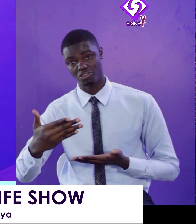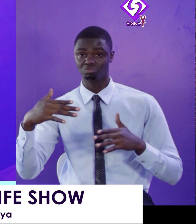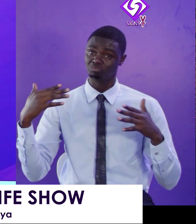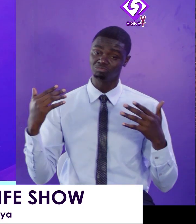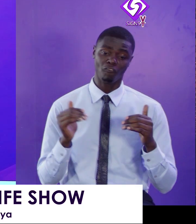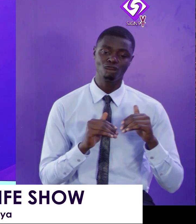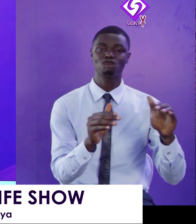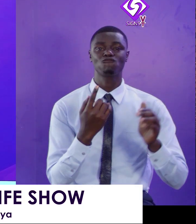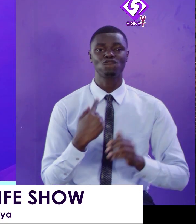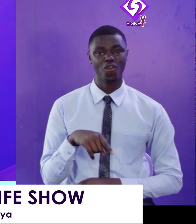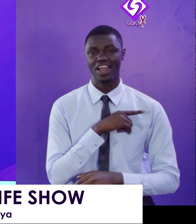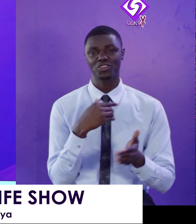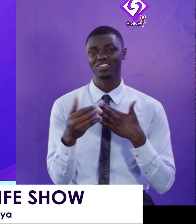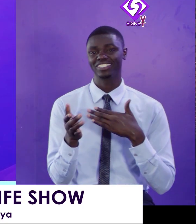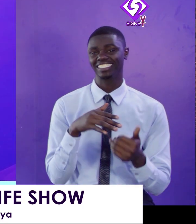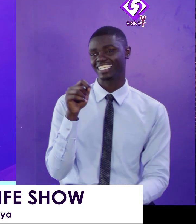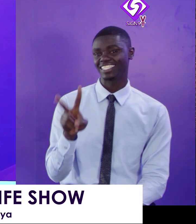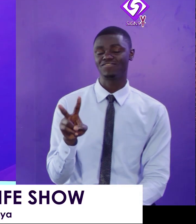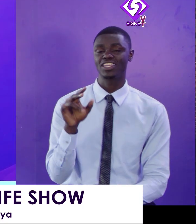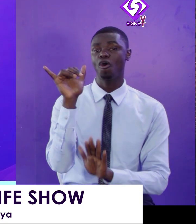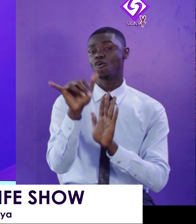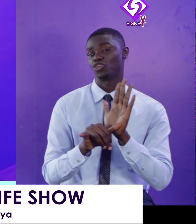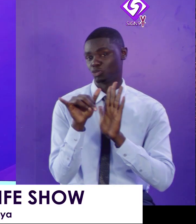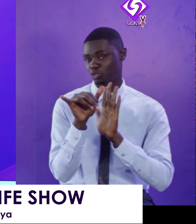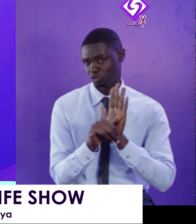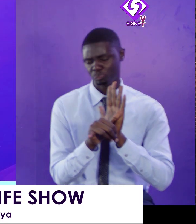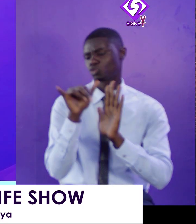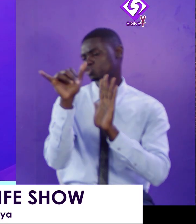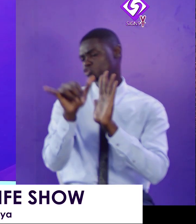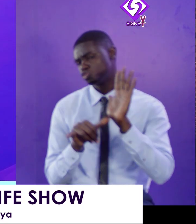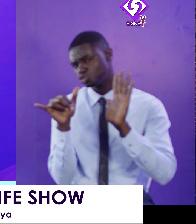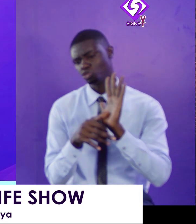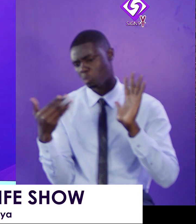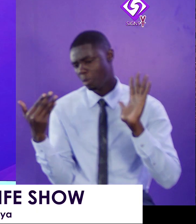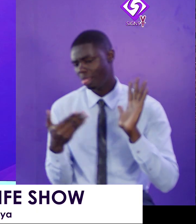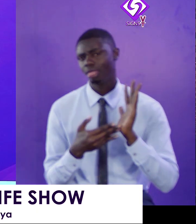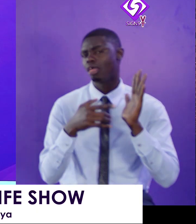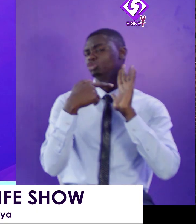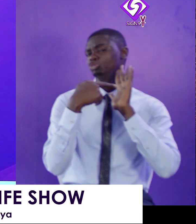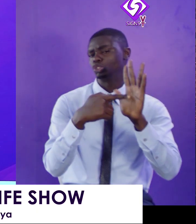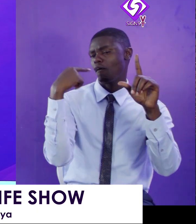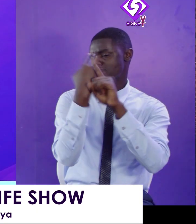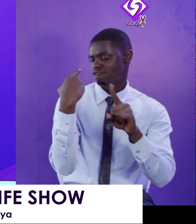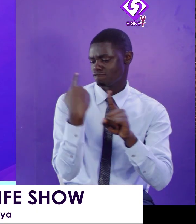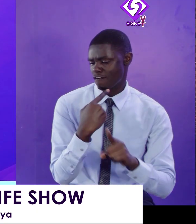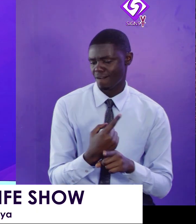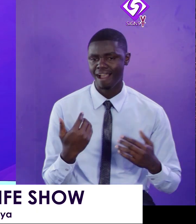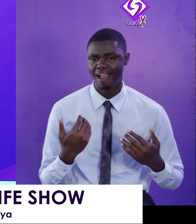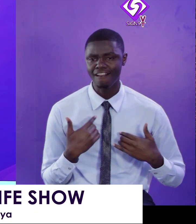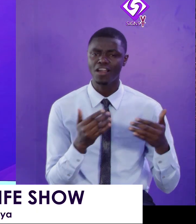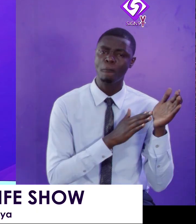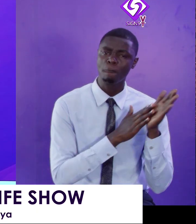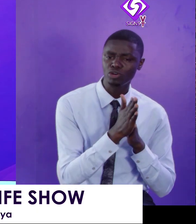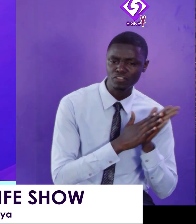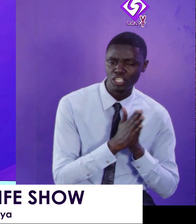following it on Science TV on YouTube. Just go in there, you'll get all manner of shows, motivation. No